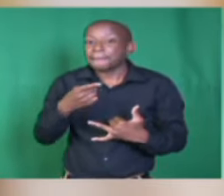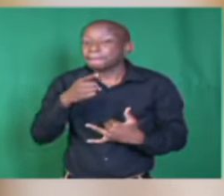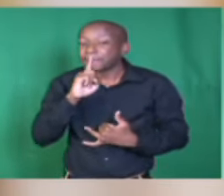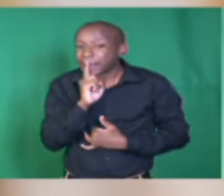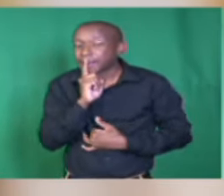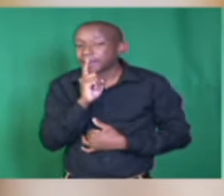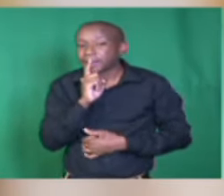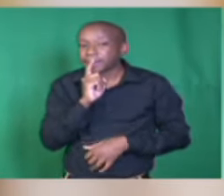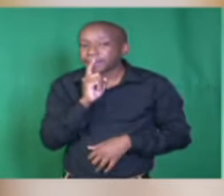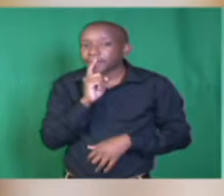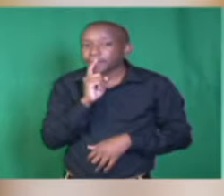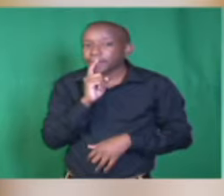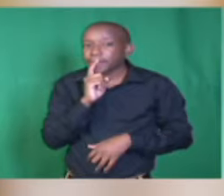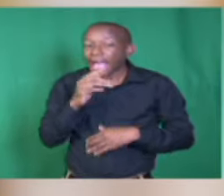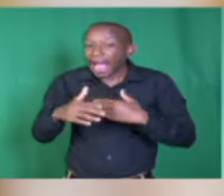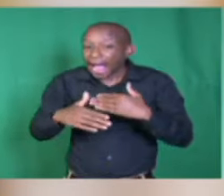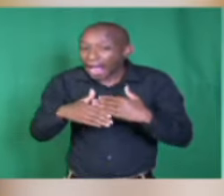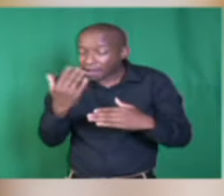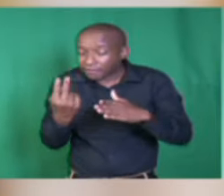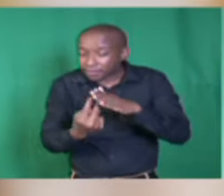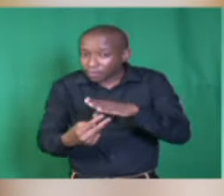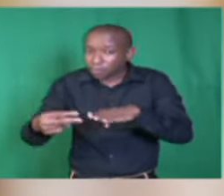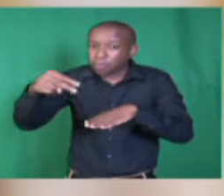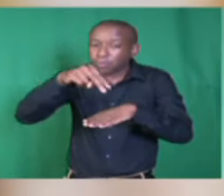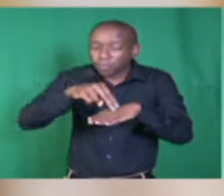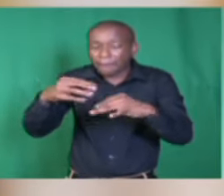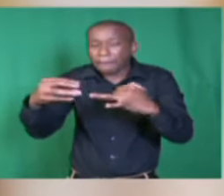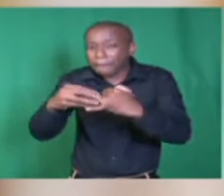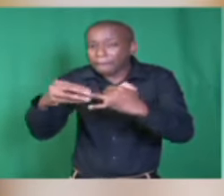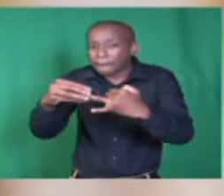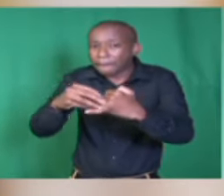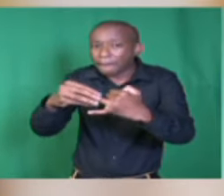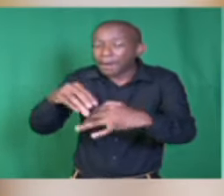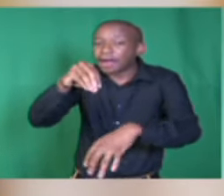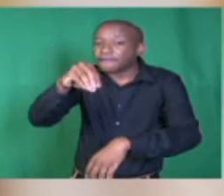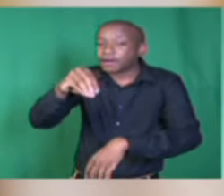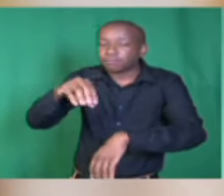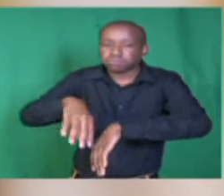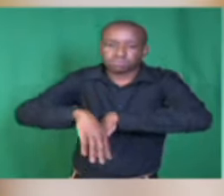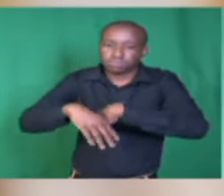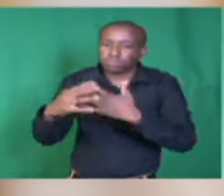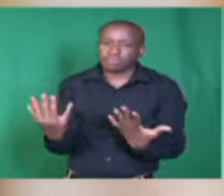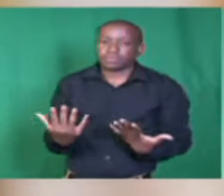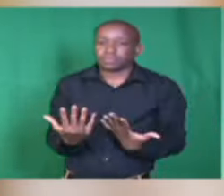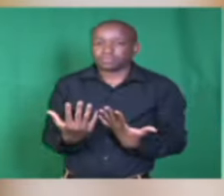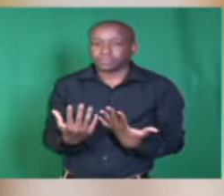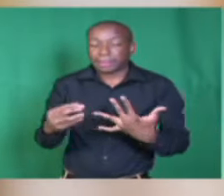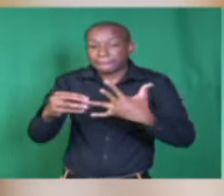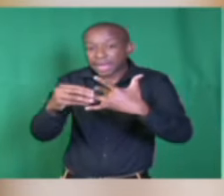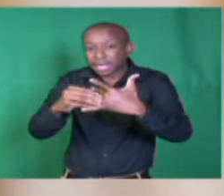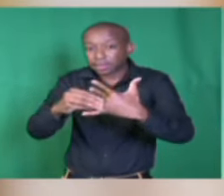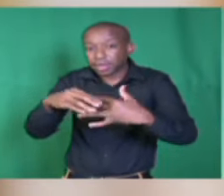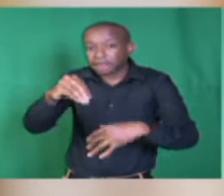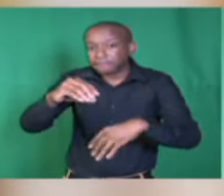But after the resurrection, there is nothing like marriage. There are no marriages